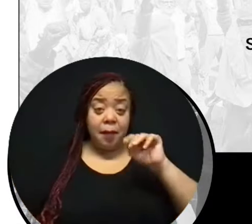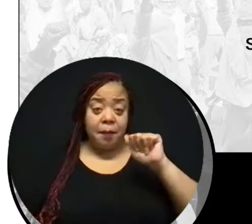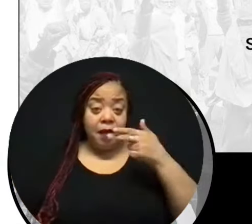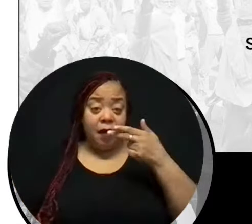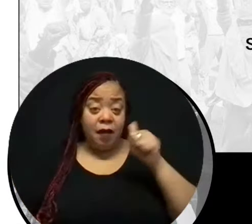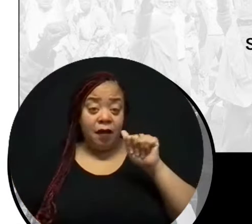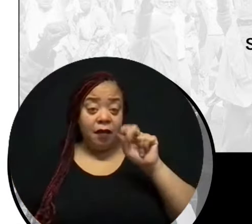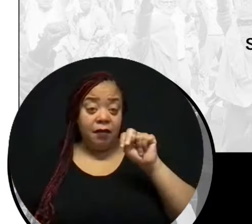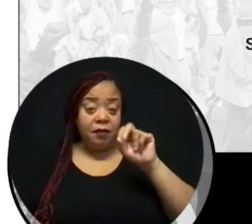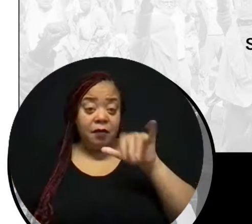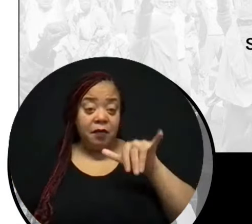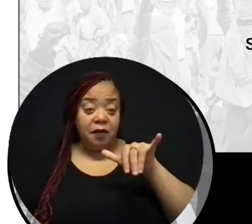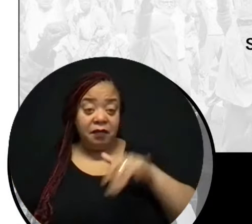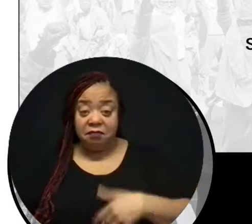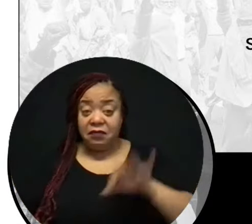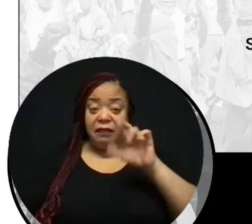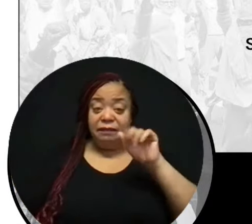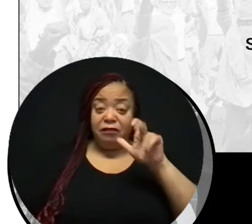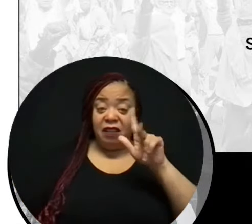Lewisburg.